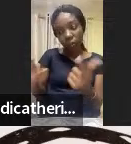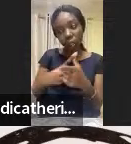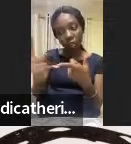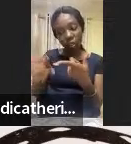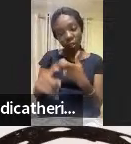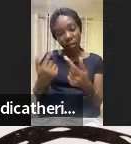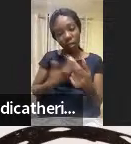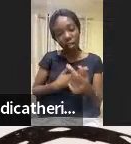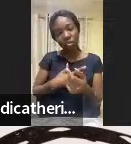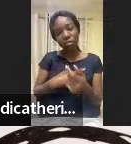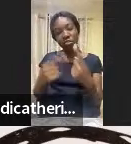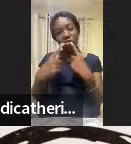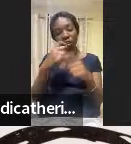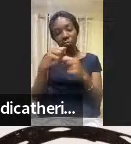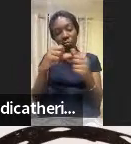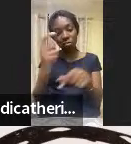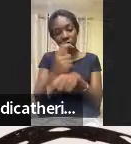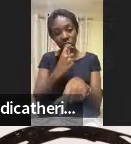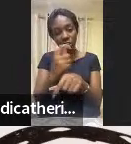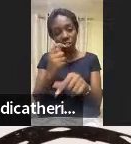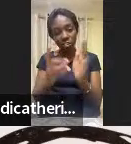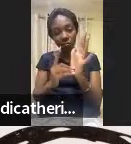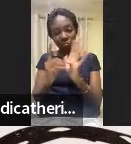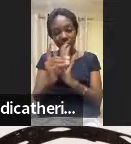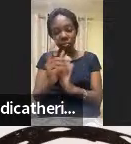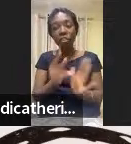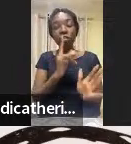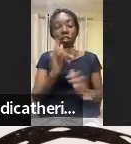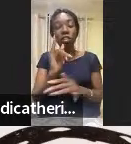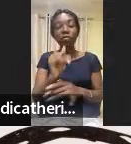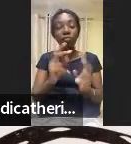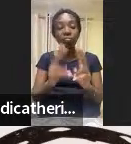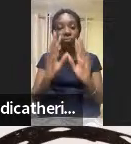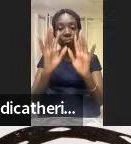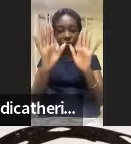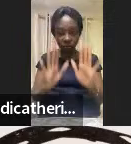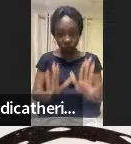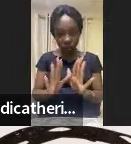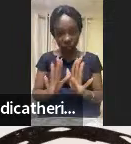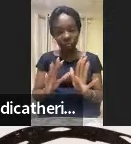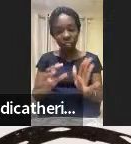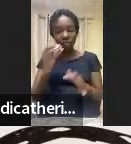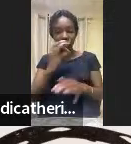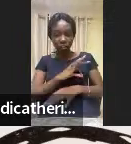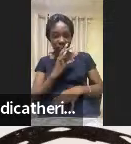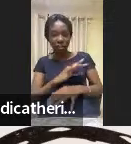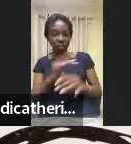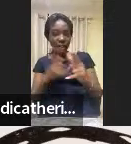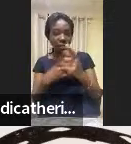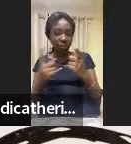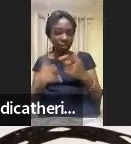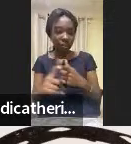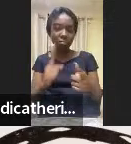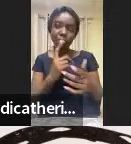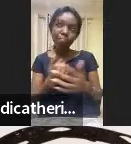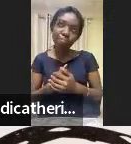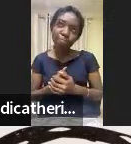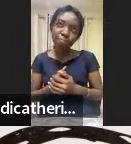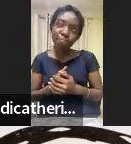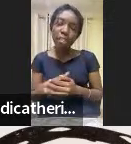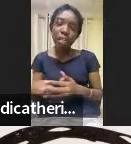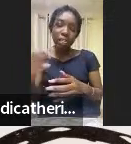in training and development, this is the return on investment that we will expect, or this is what we will get out of it in